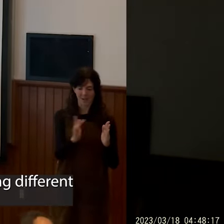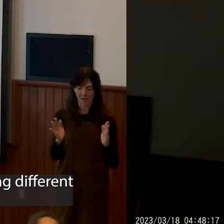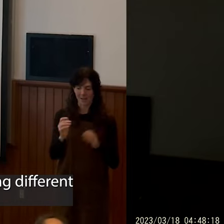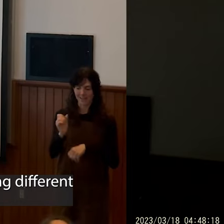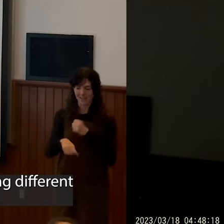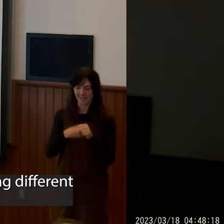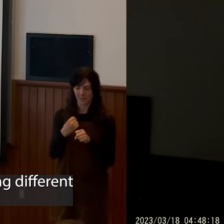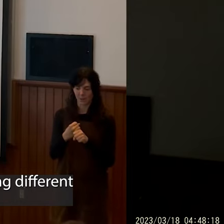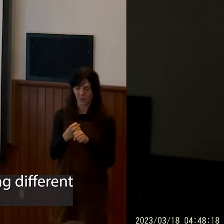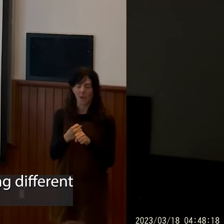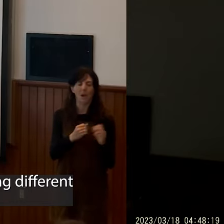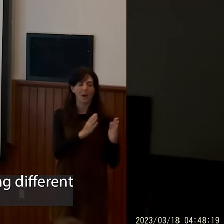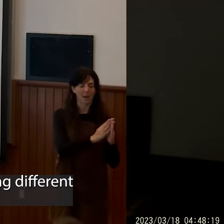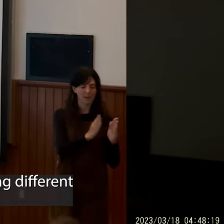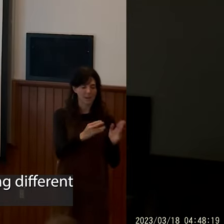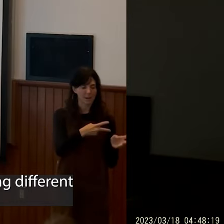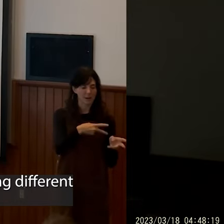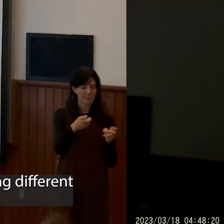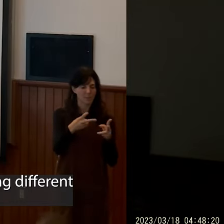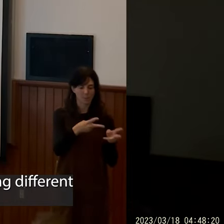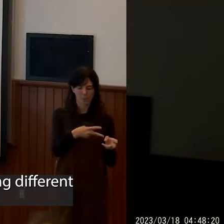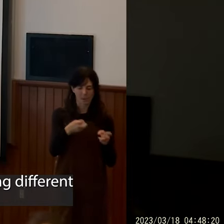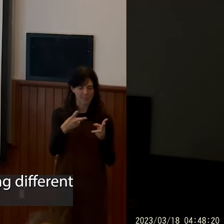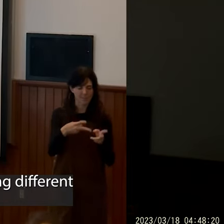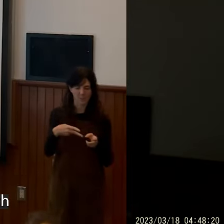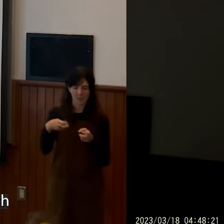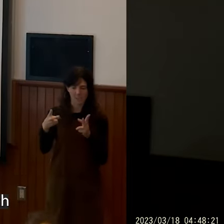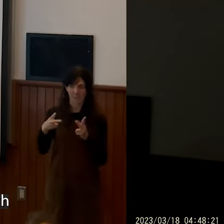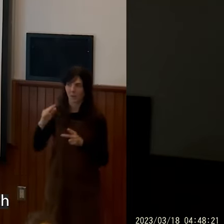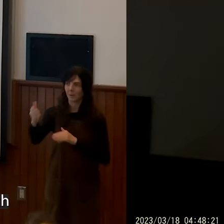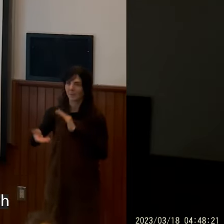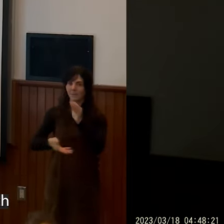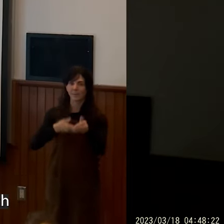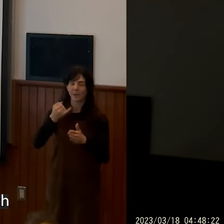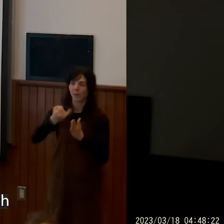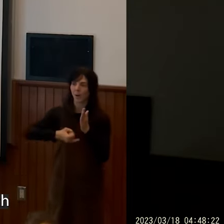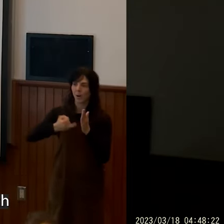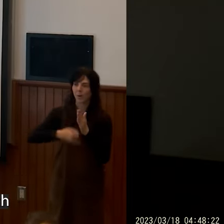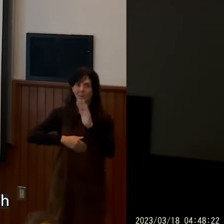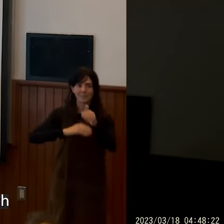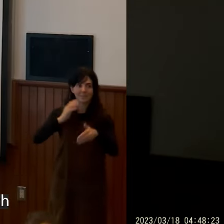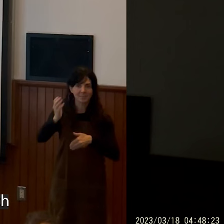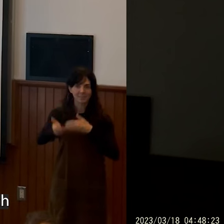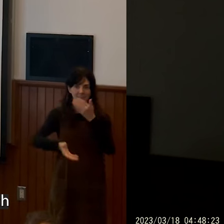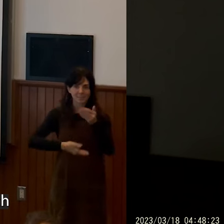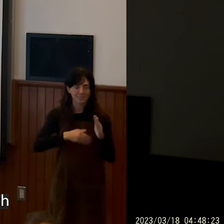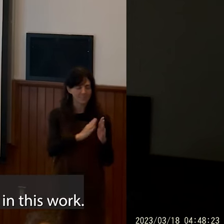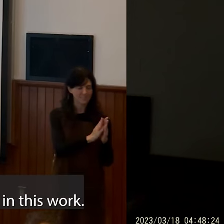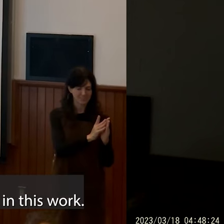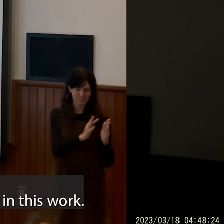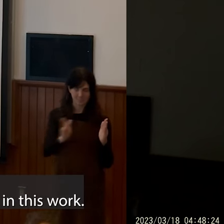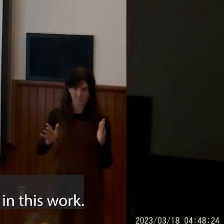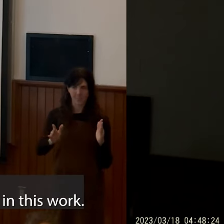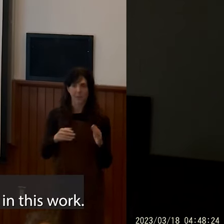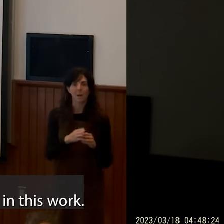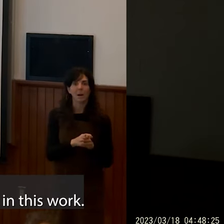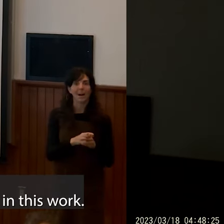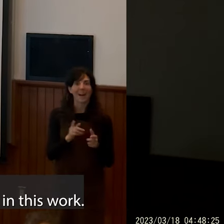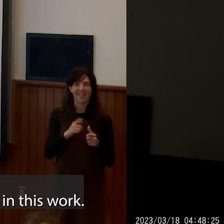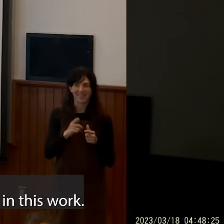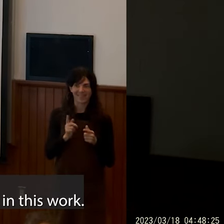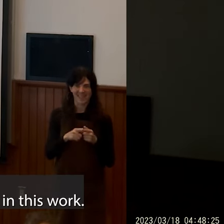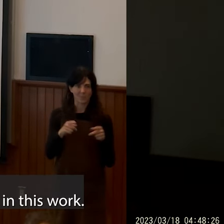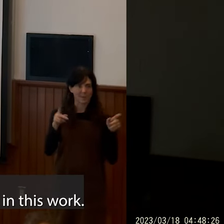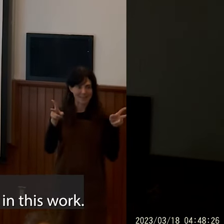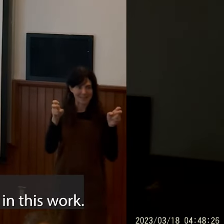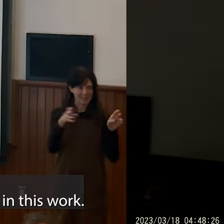keep uploading different interface, inviting different artists to join, and creating different branch out of the main